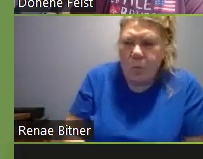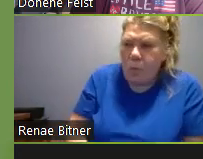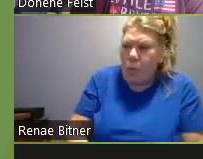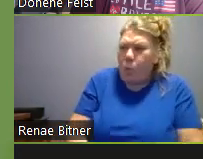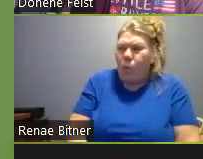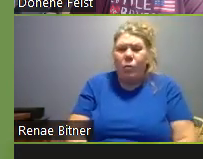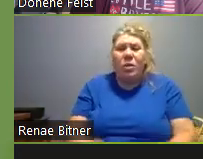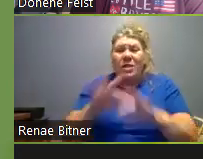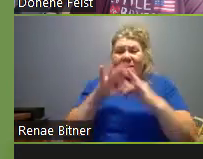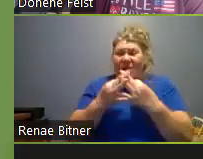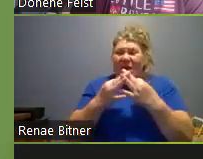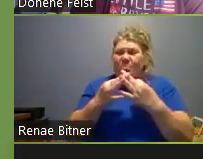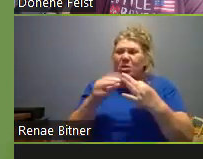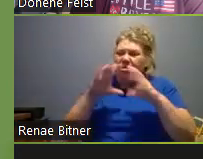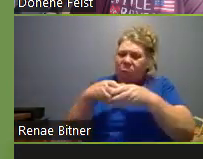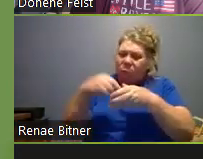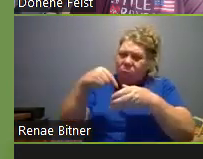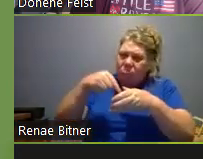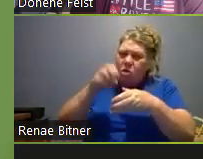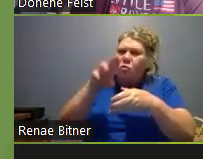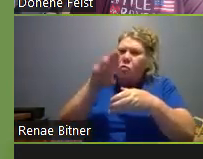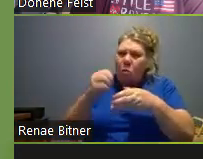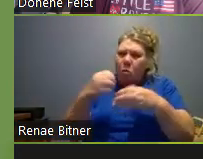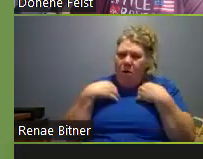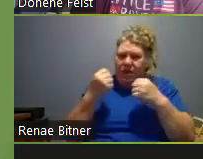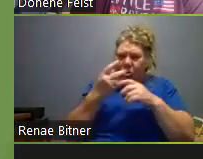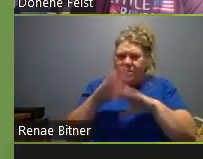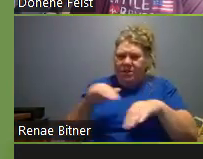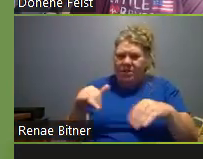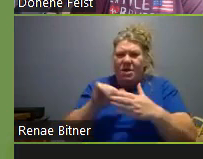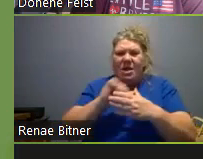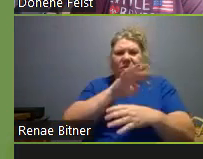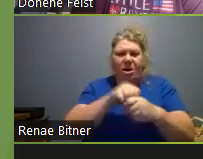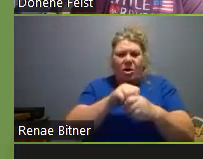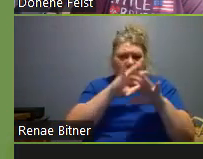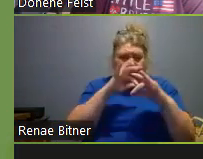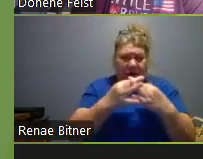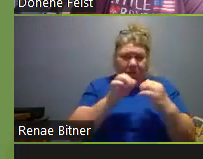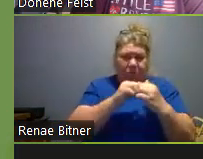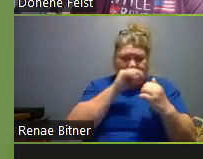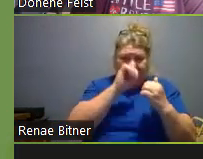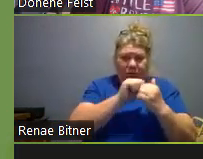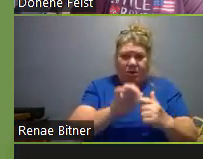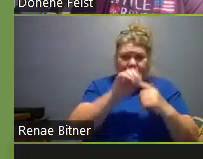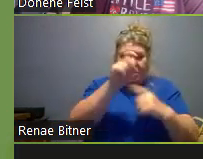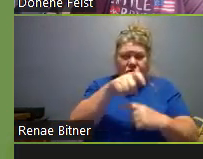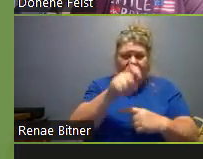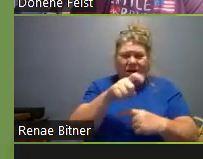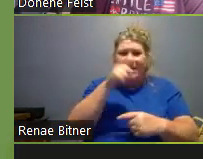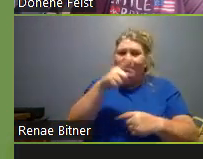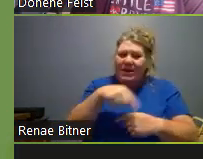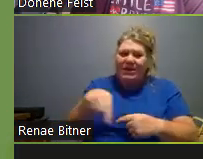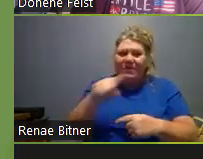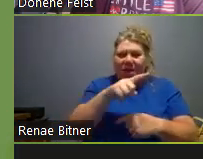Again, families are that core of any health system, and that includes our families that have kids with special needs, because they're really the